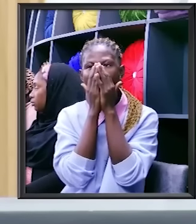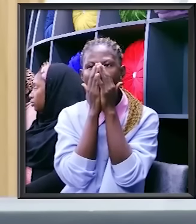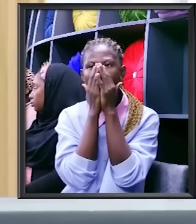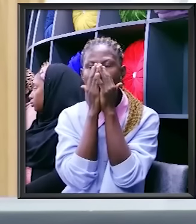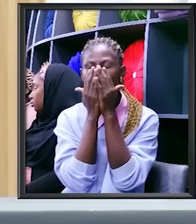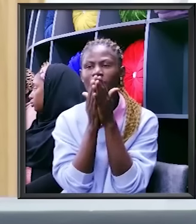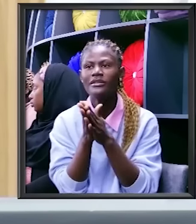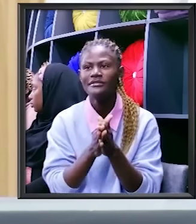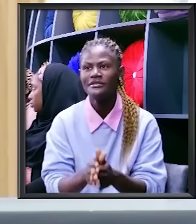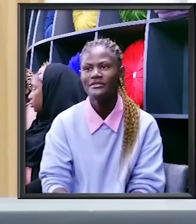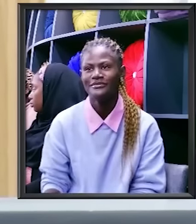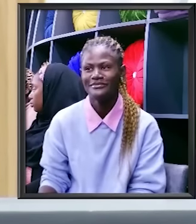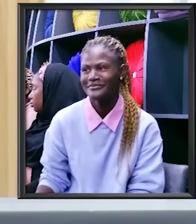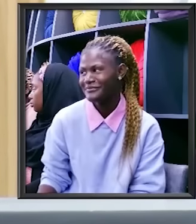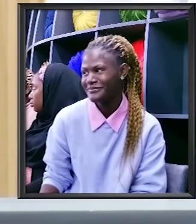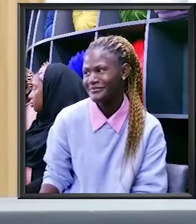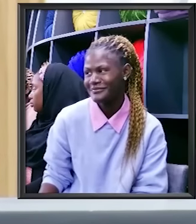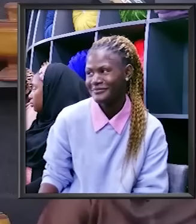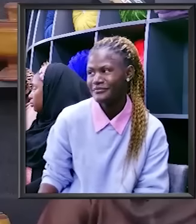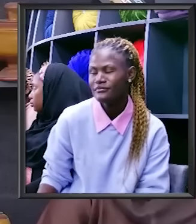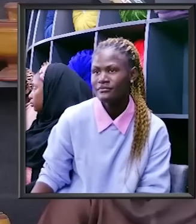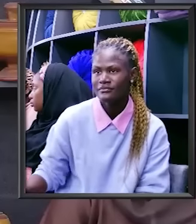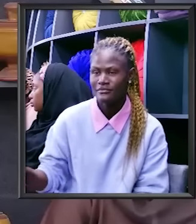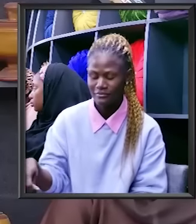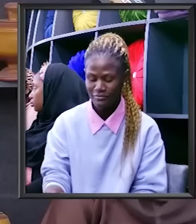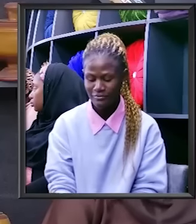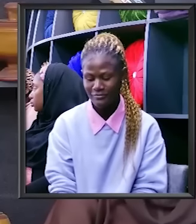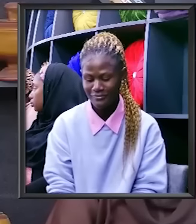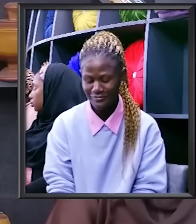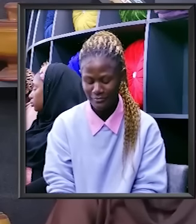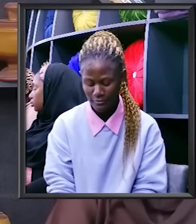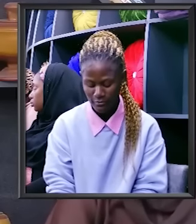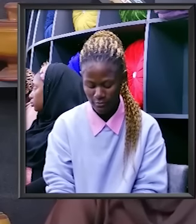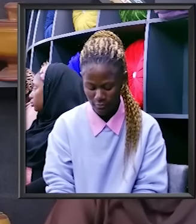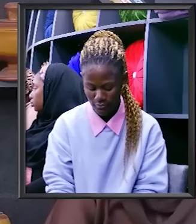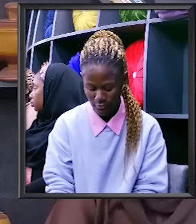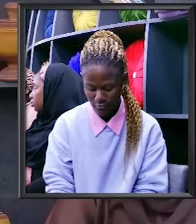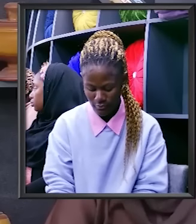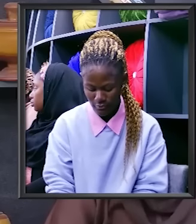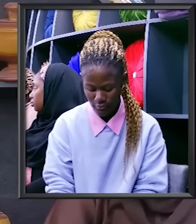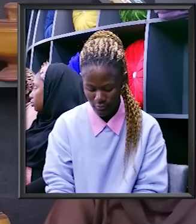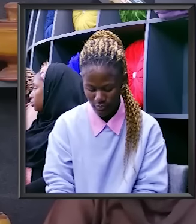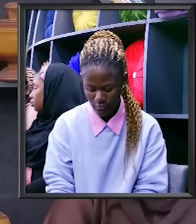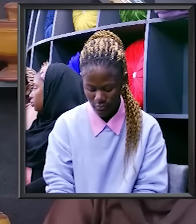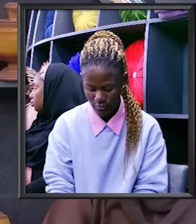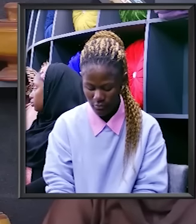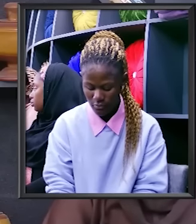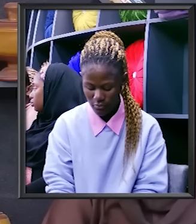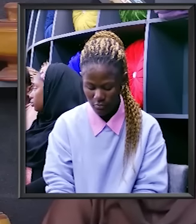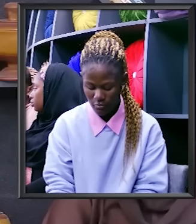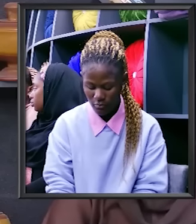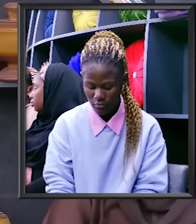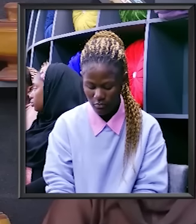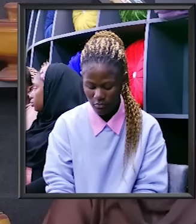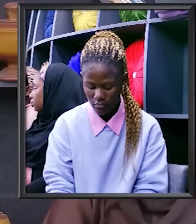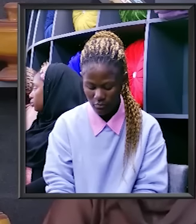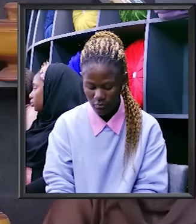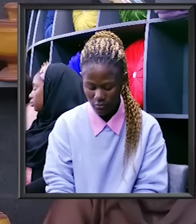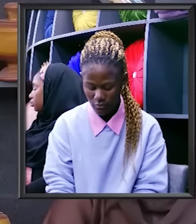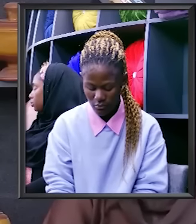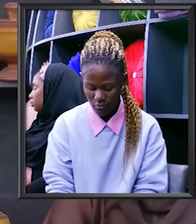know? I was so confused, sir. So when the young man now said we should